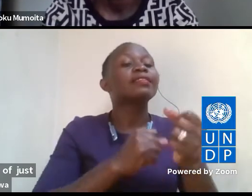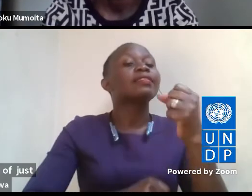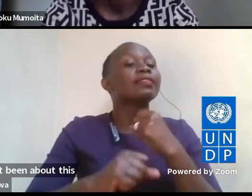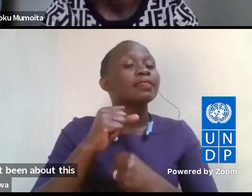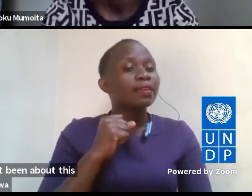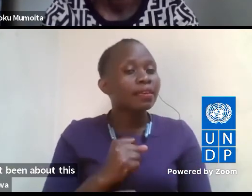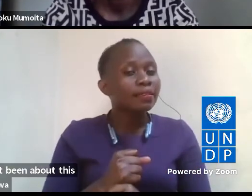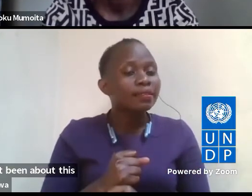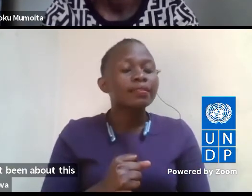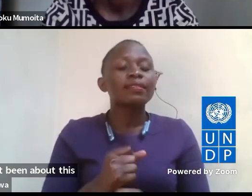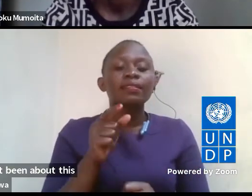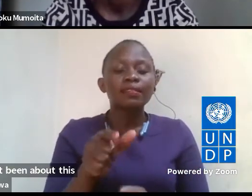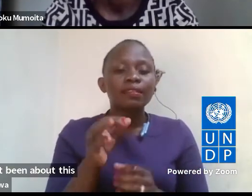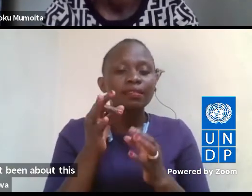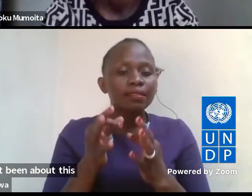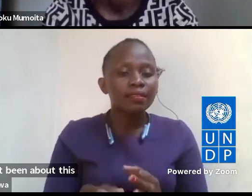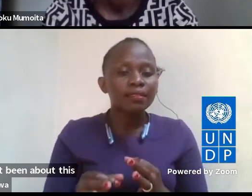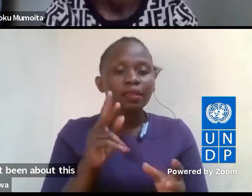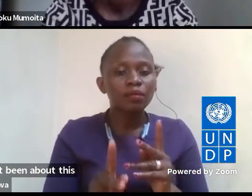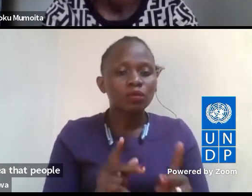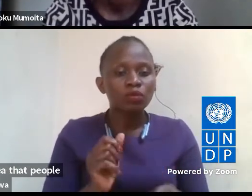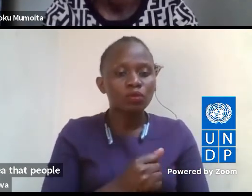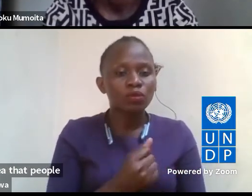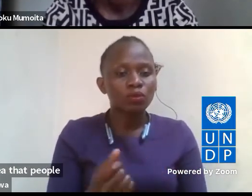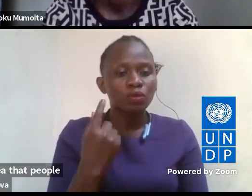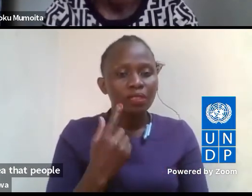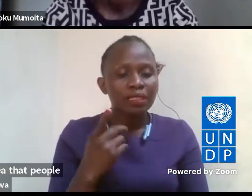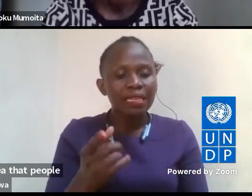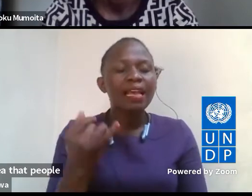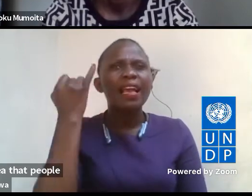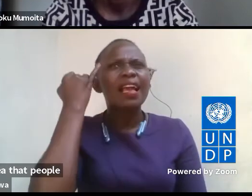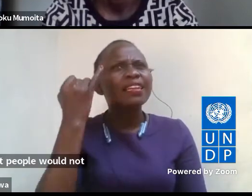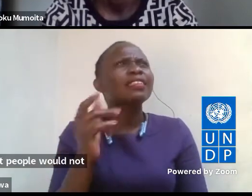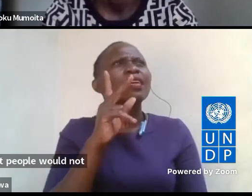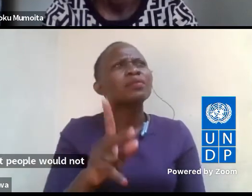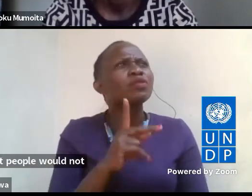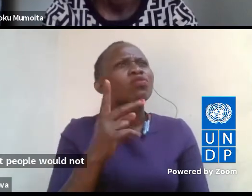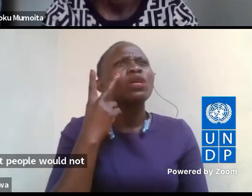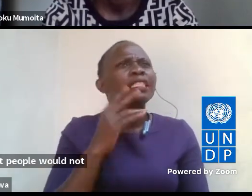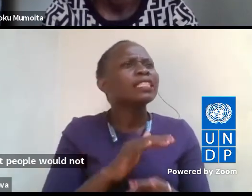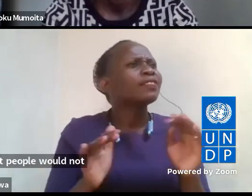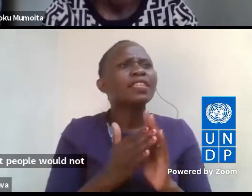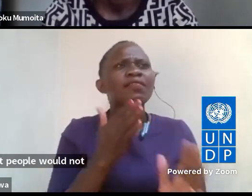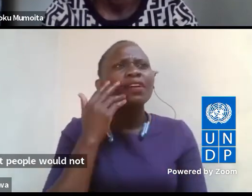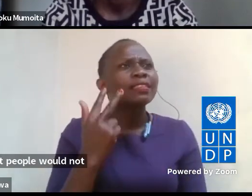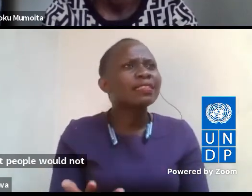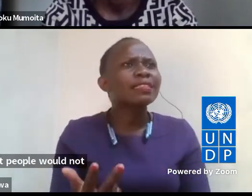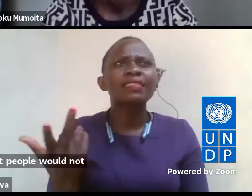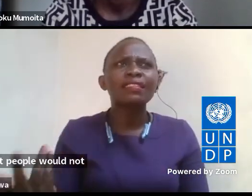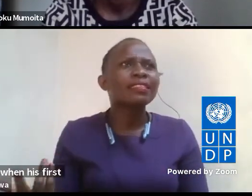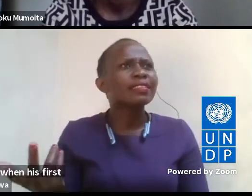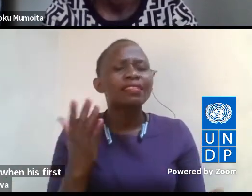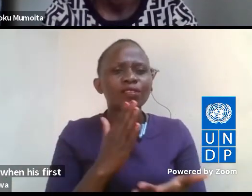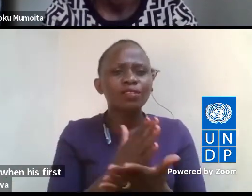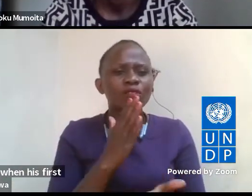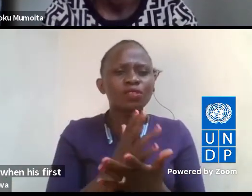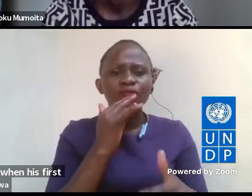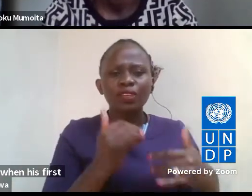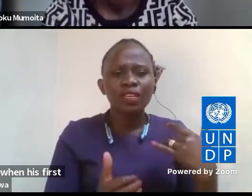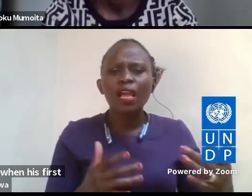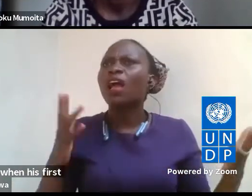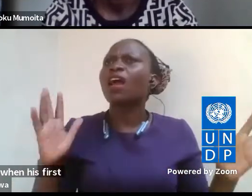not see, this idea that people do not see coming. FID, final investment decision. When is first oil coming? We've